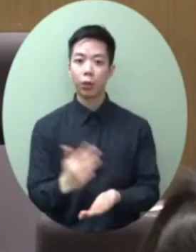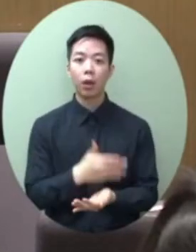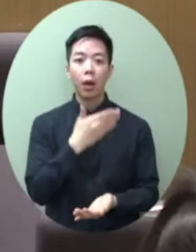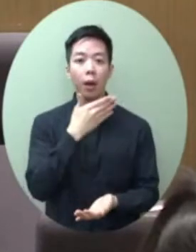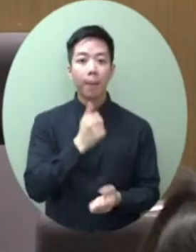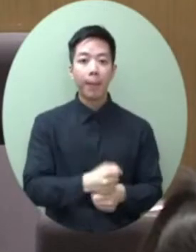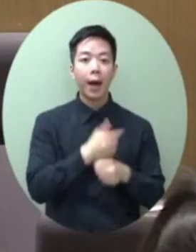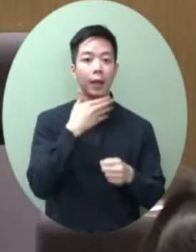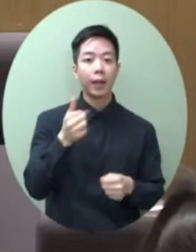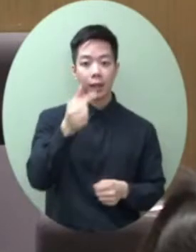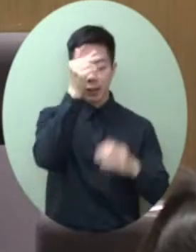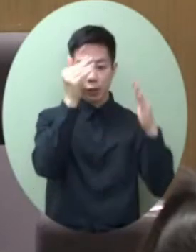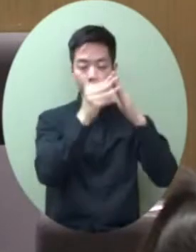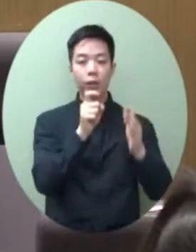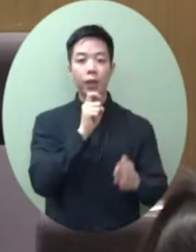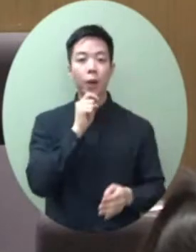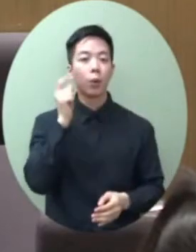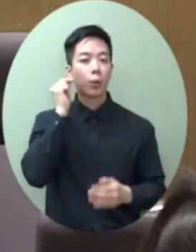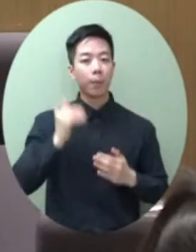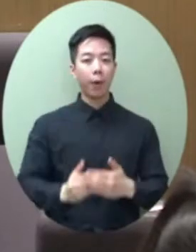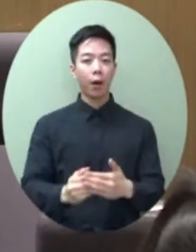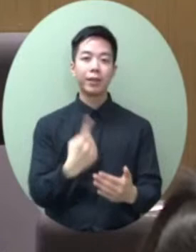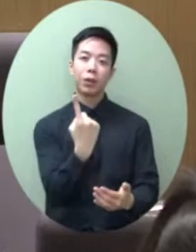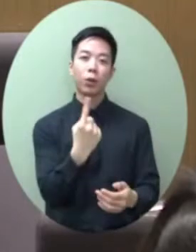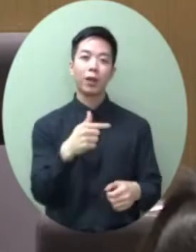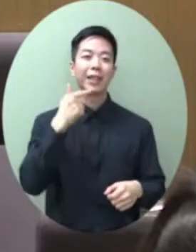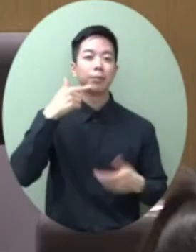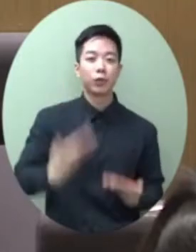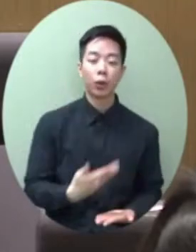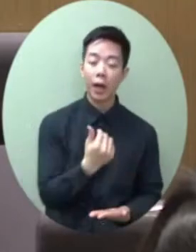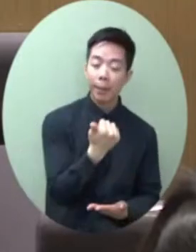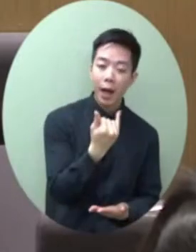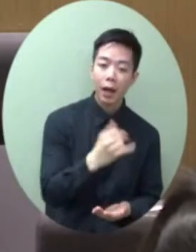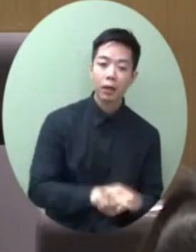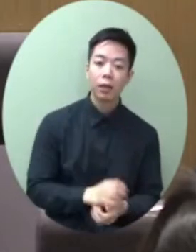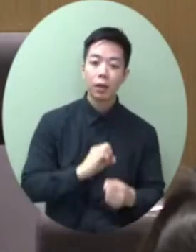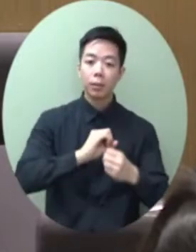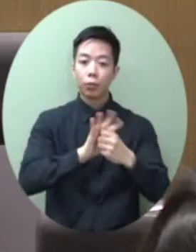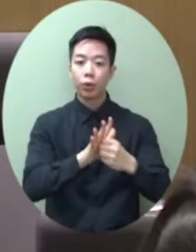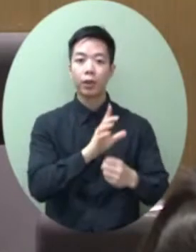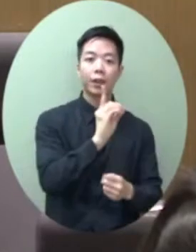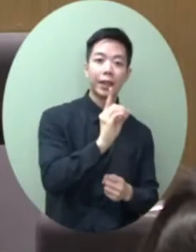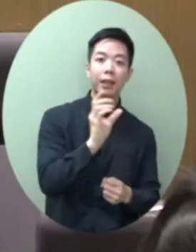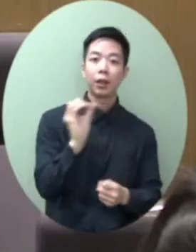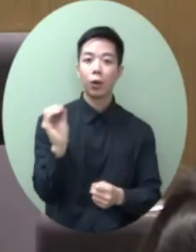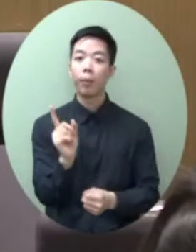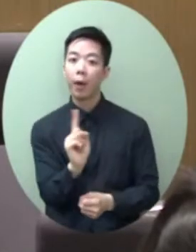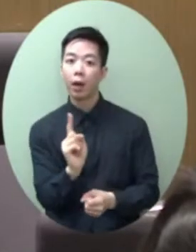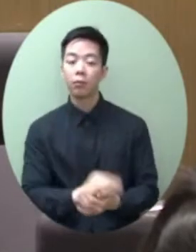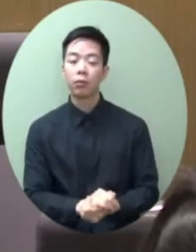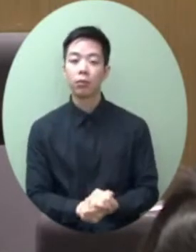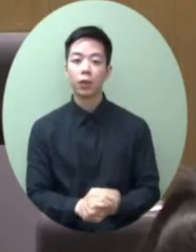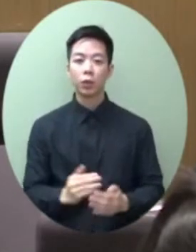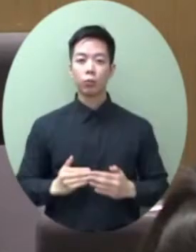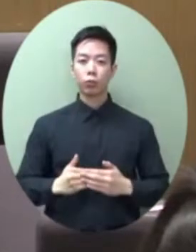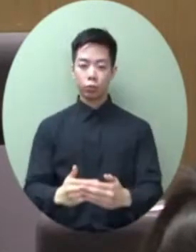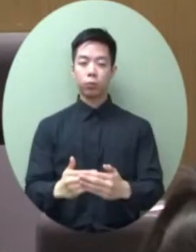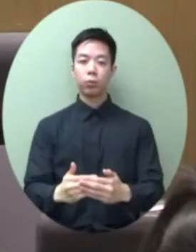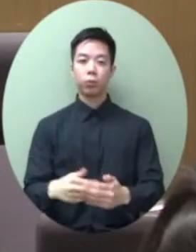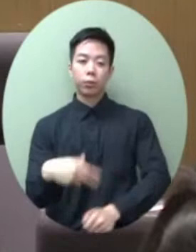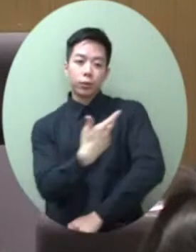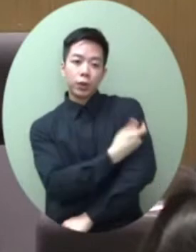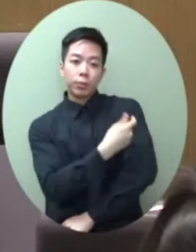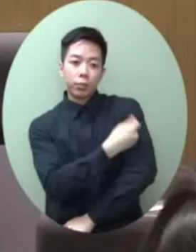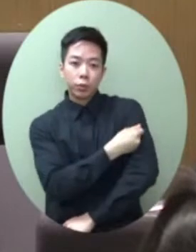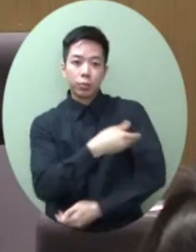were affected? Is there pregnant women in Queen Elizabeth Hospital actually seriously infected? And